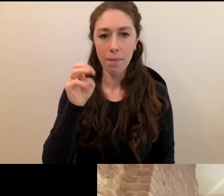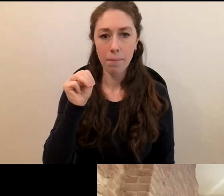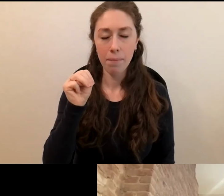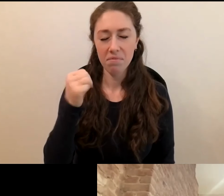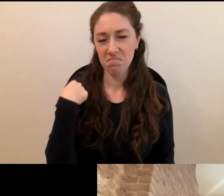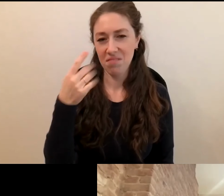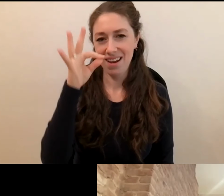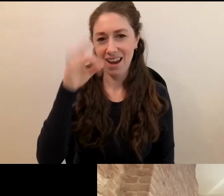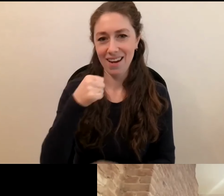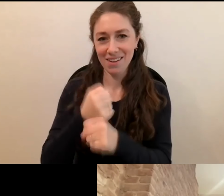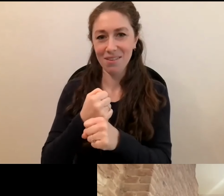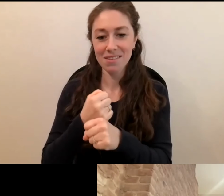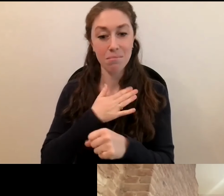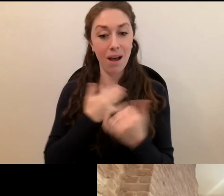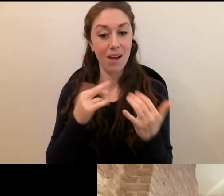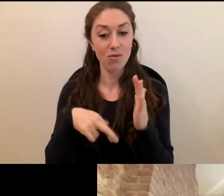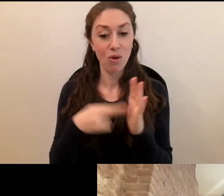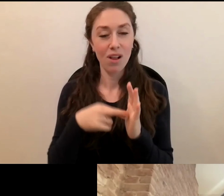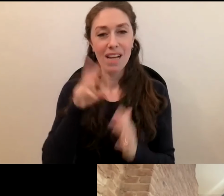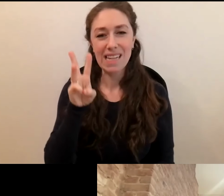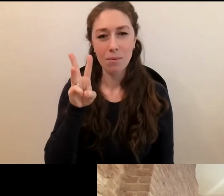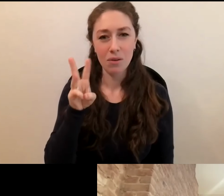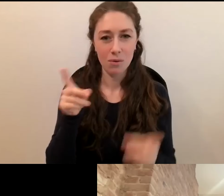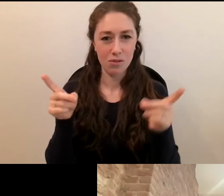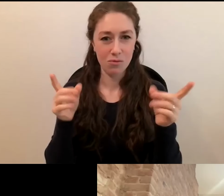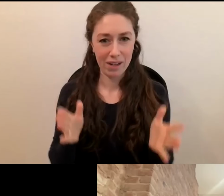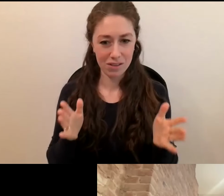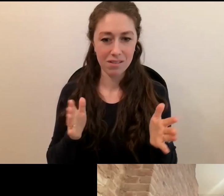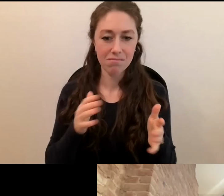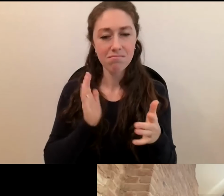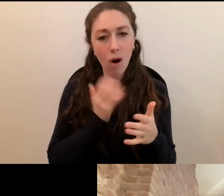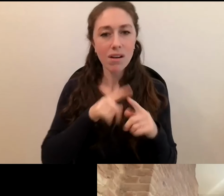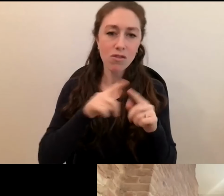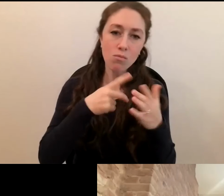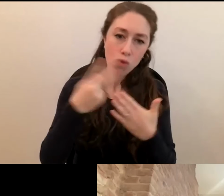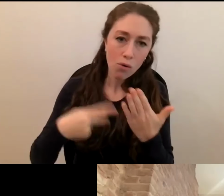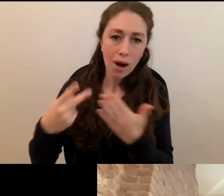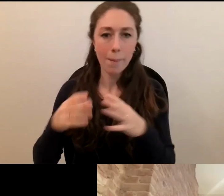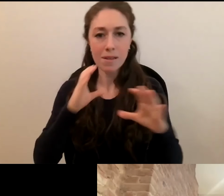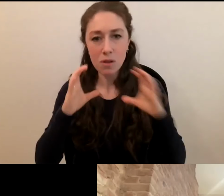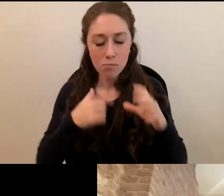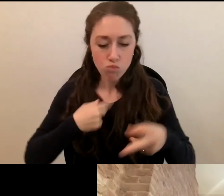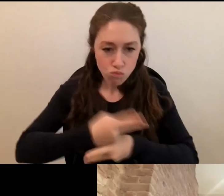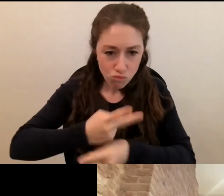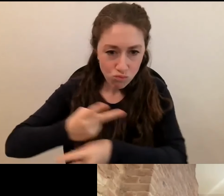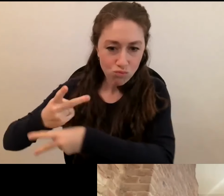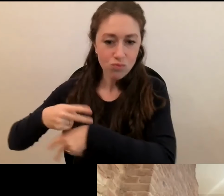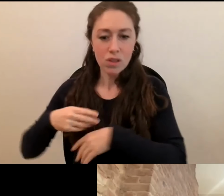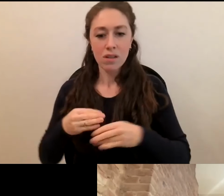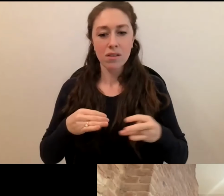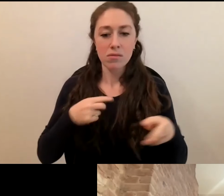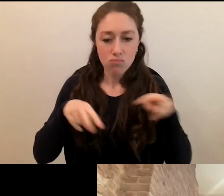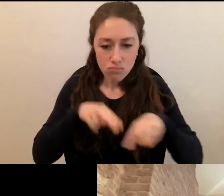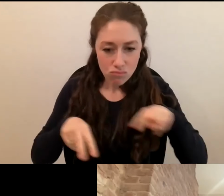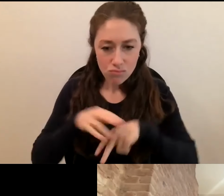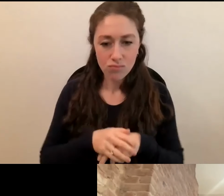9 years. My current role is deputy director, so I oversee all of our programming communications. I handle our strategic planning with our